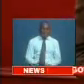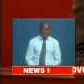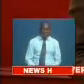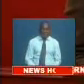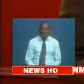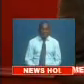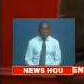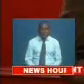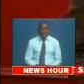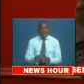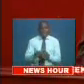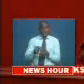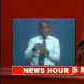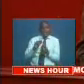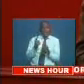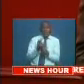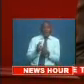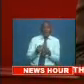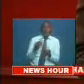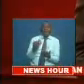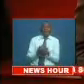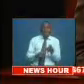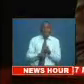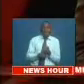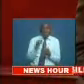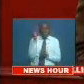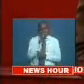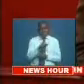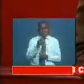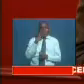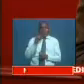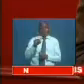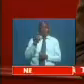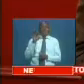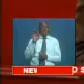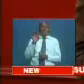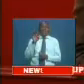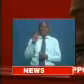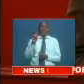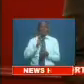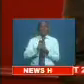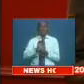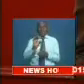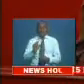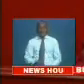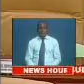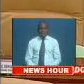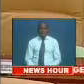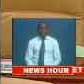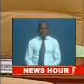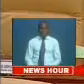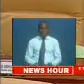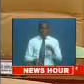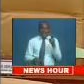cedis, whilst domestic financing is estimated at 4.97 billion Ghana cedis.